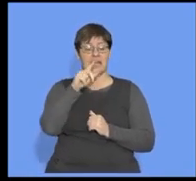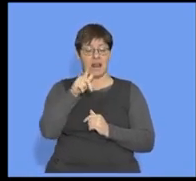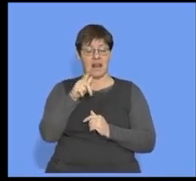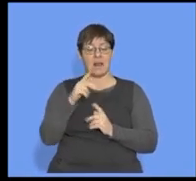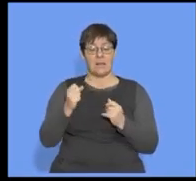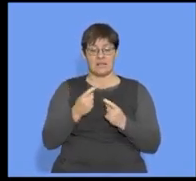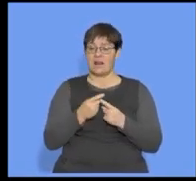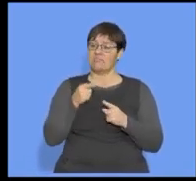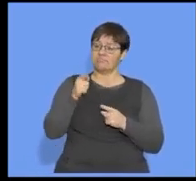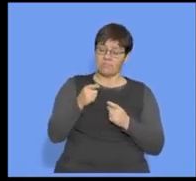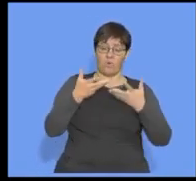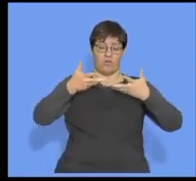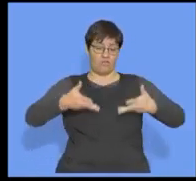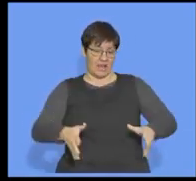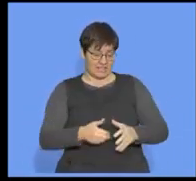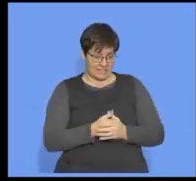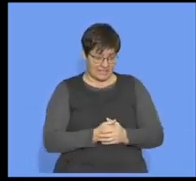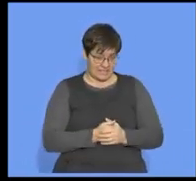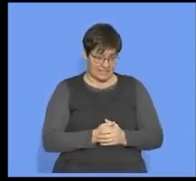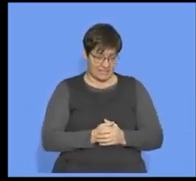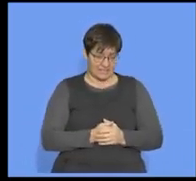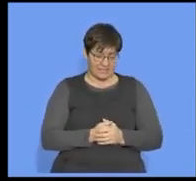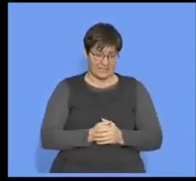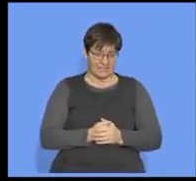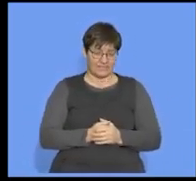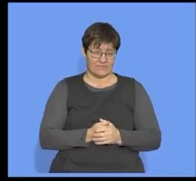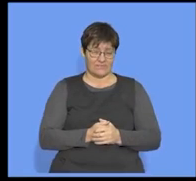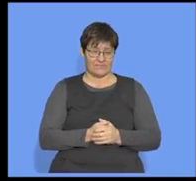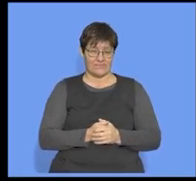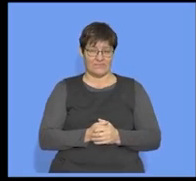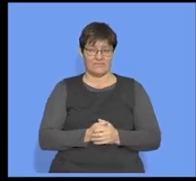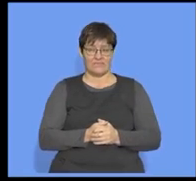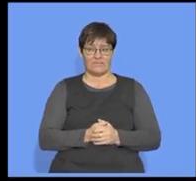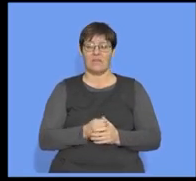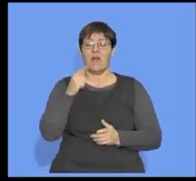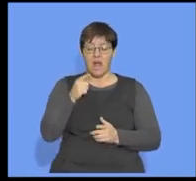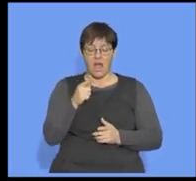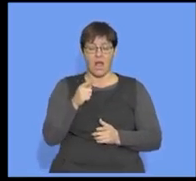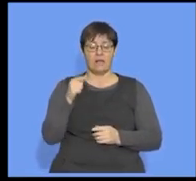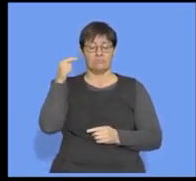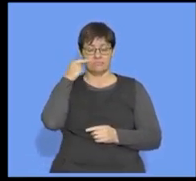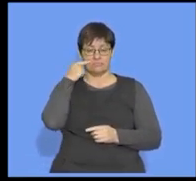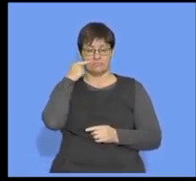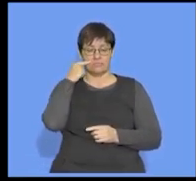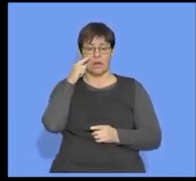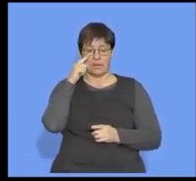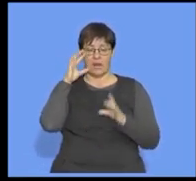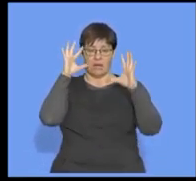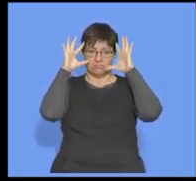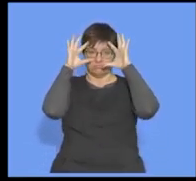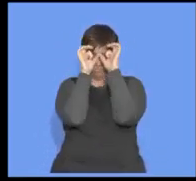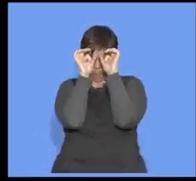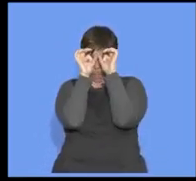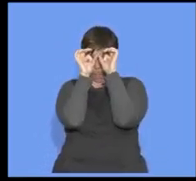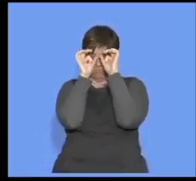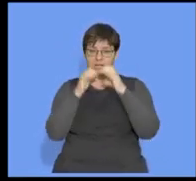Then the radial muscles of the iris will do what? Will relax. And then the